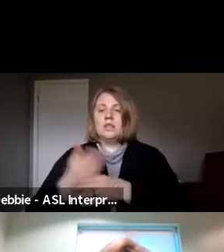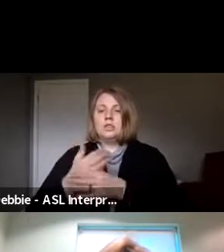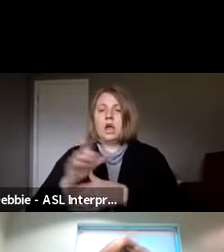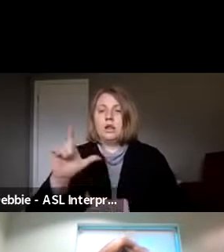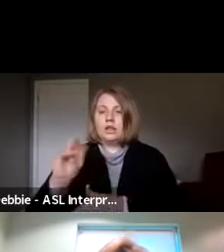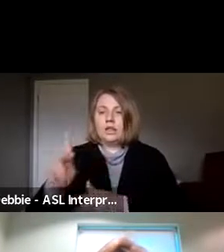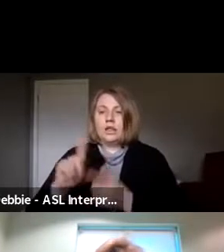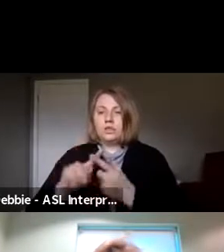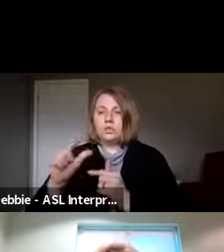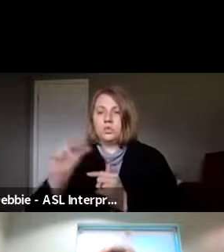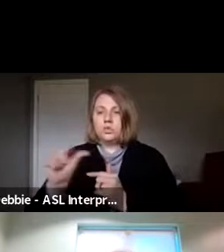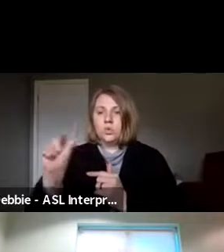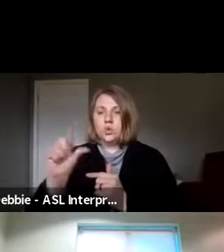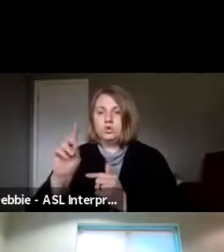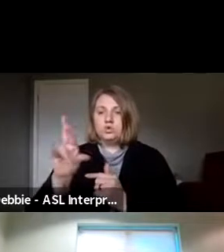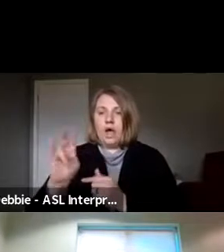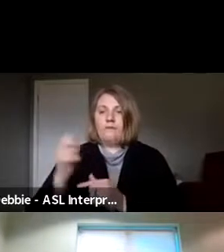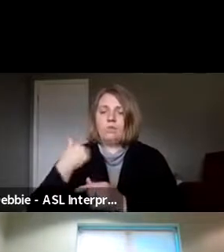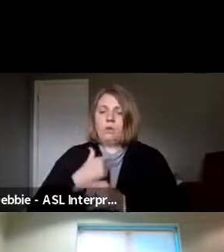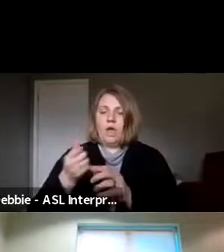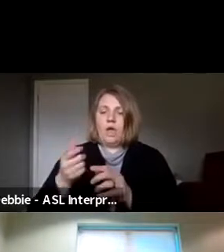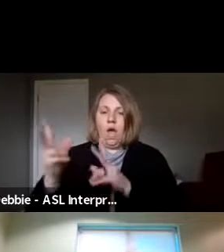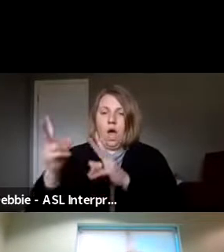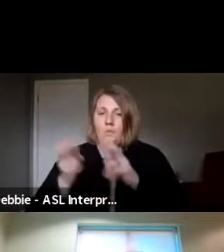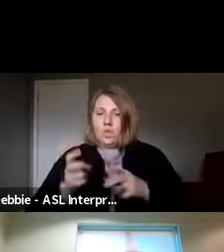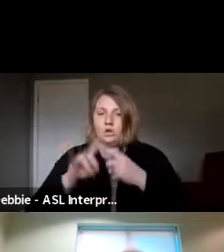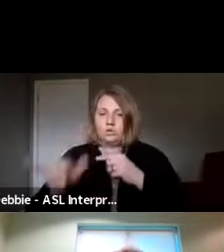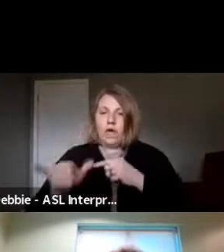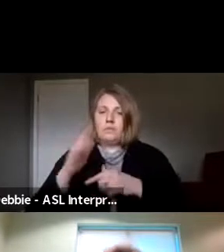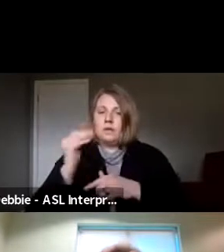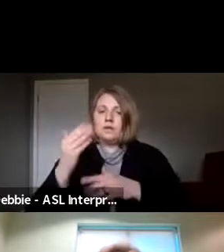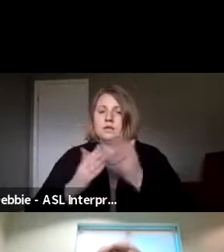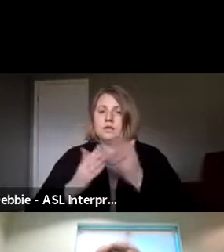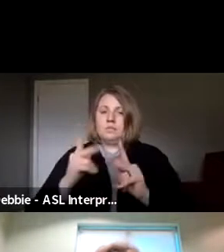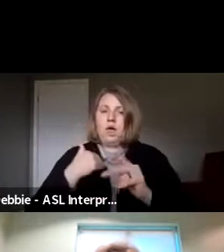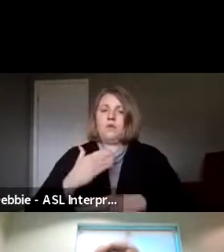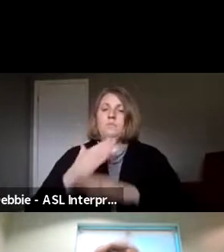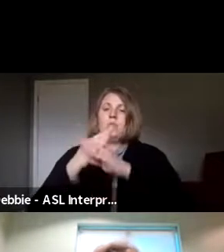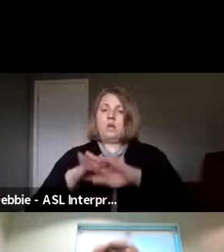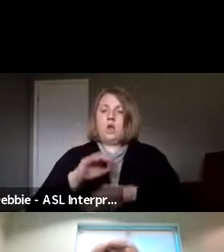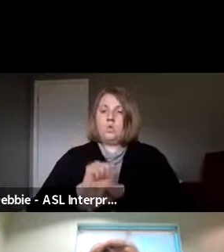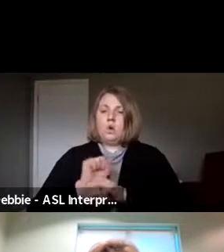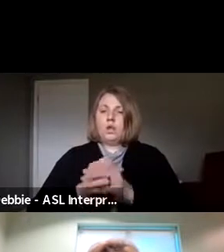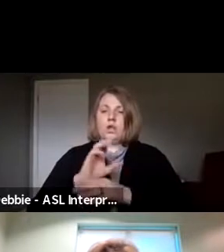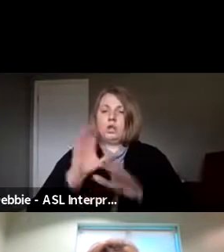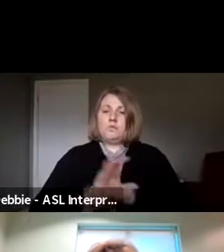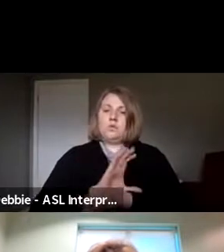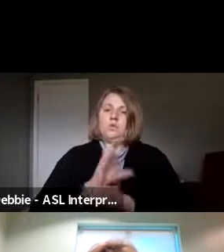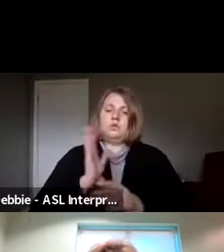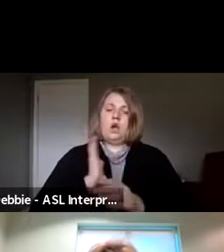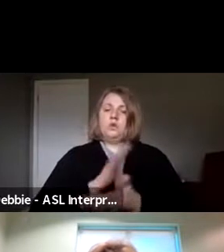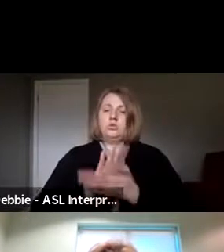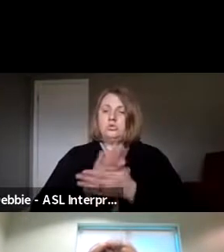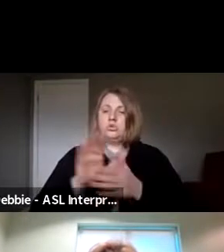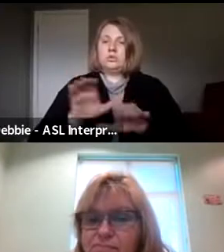link to the Google Drive. We uploaded them because some people have Google blocked on their work computers. Our school system does that. They just don't like people. They